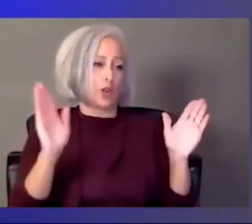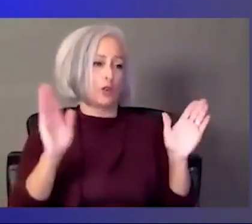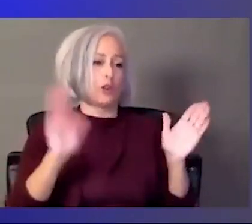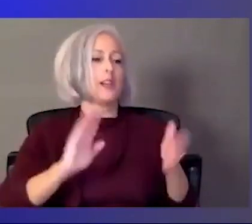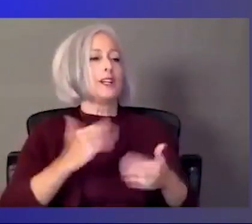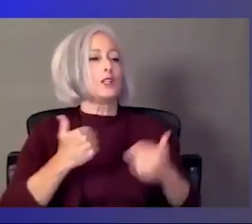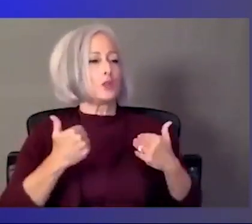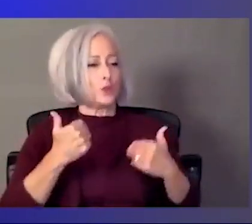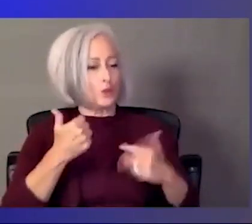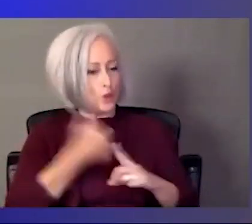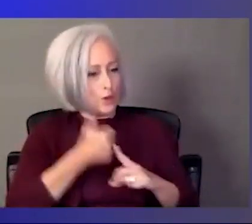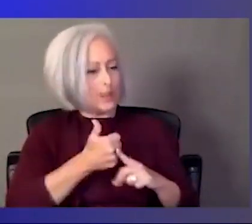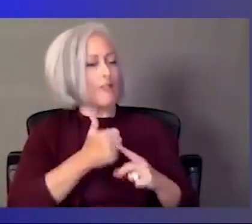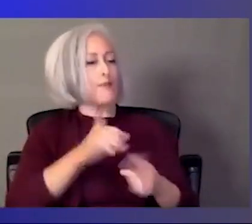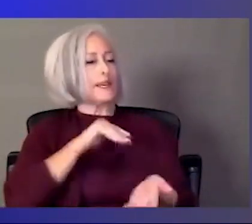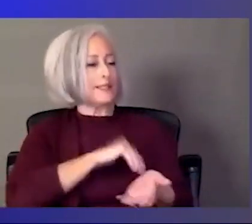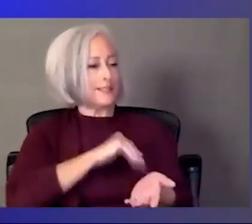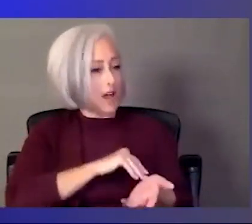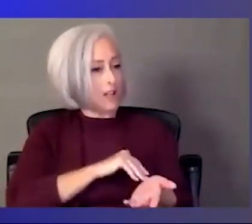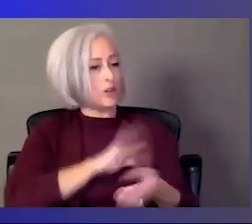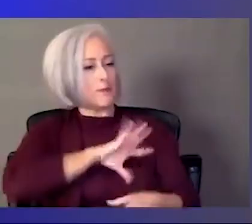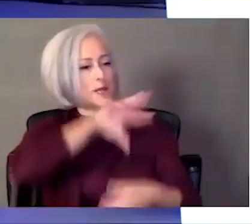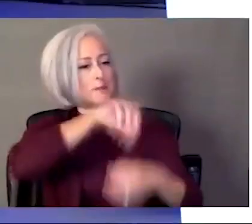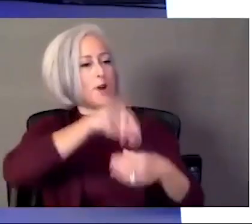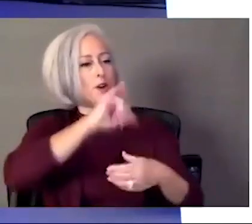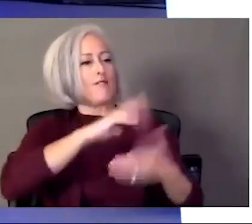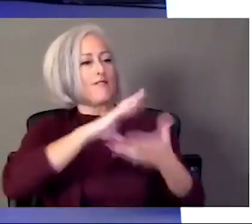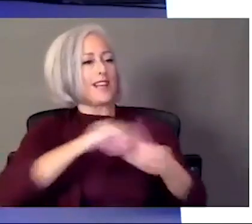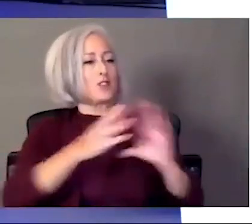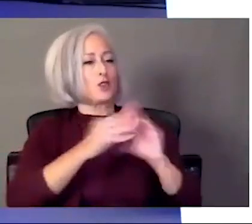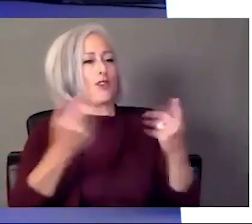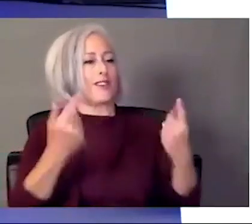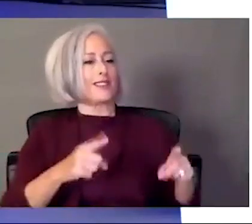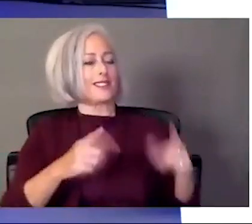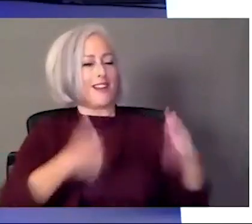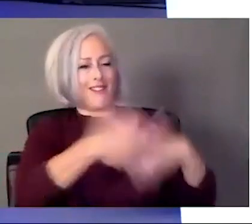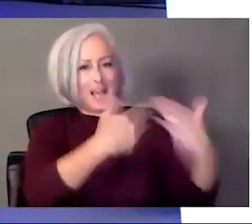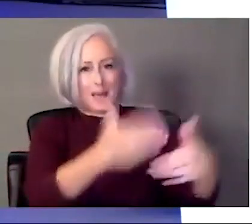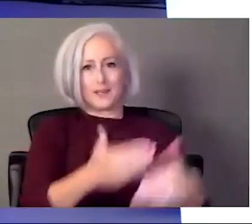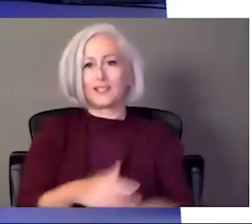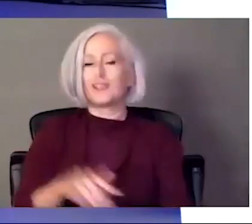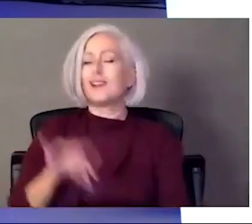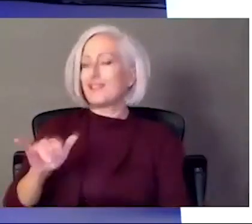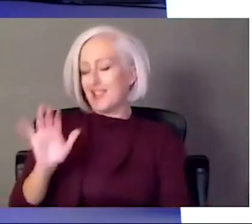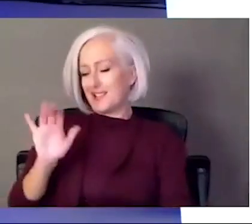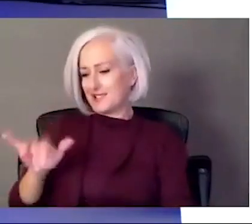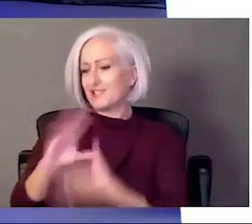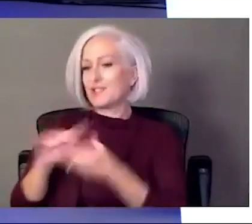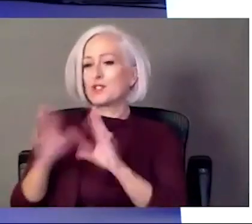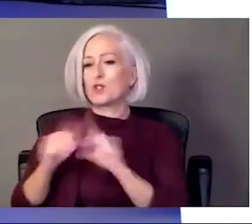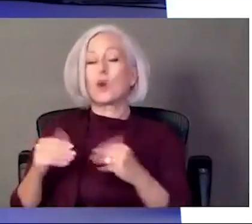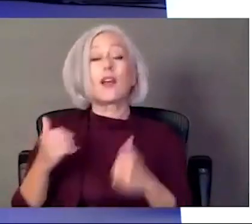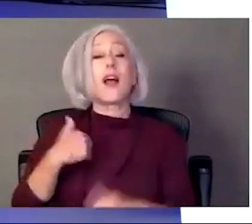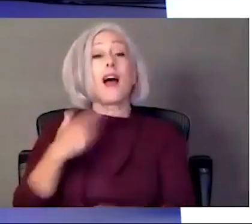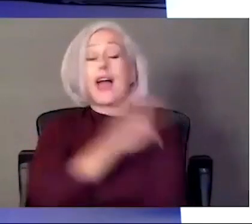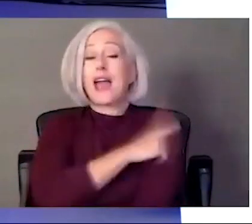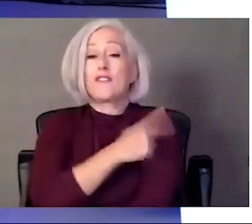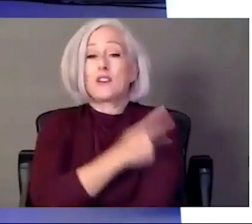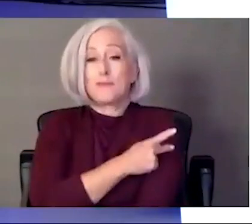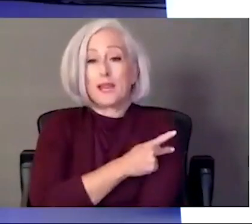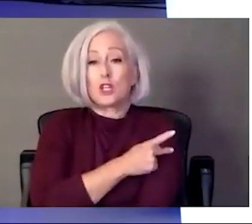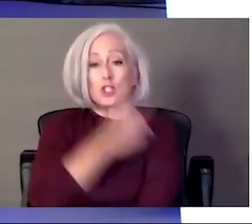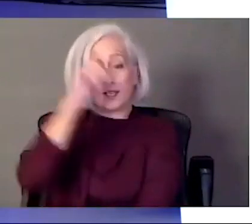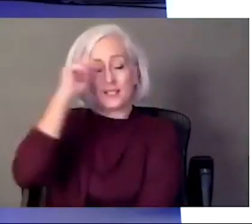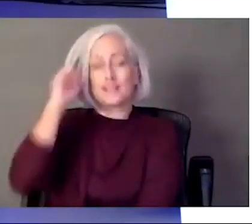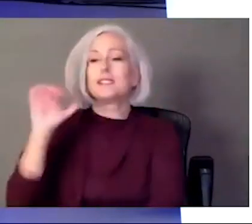part of the story that's unfolding in front of us. It is a golden age in medicine, so my story. It is. So I had a patient, and she was not doing very well from her